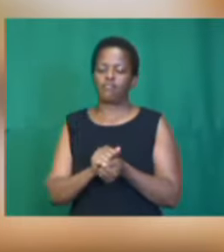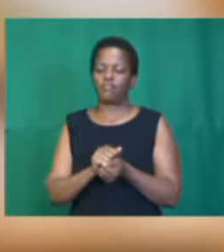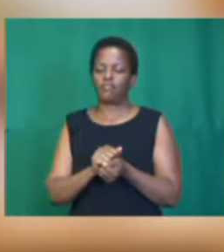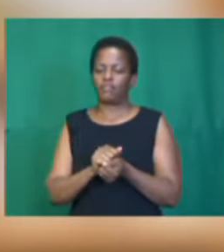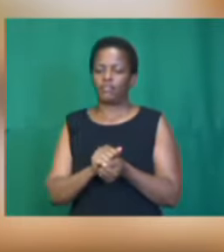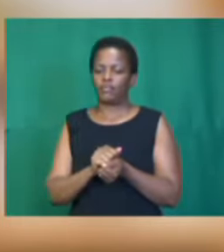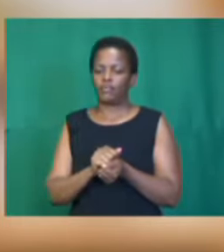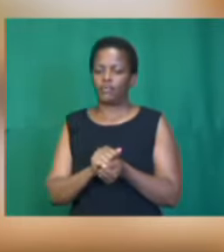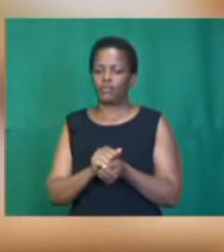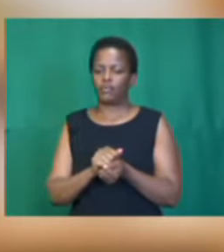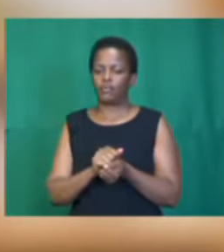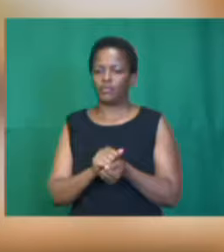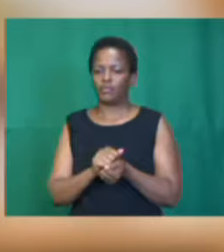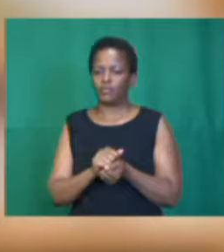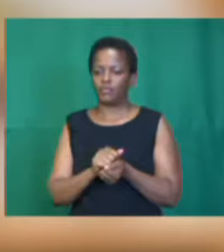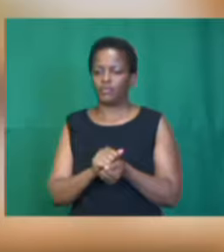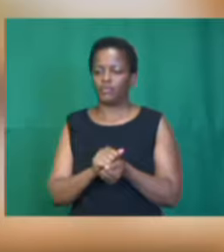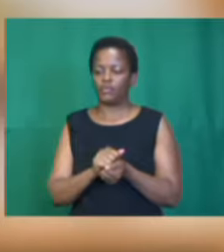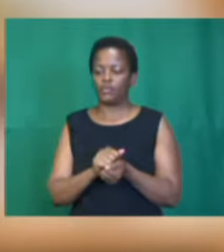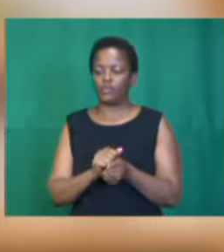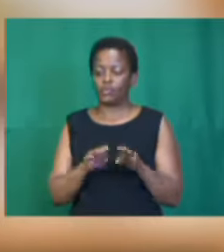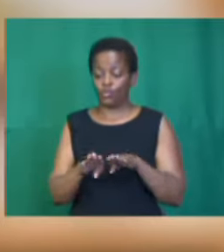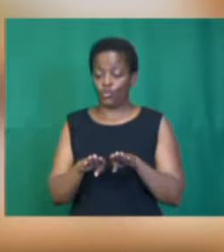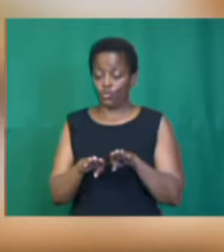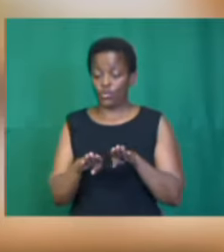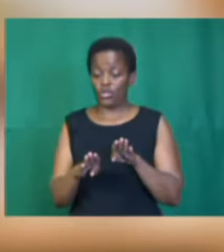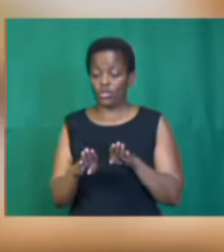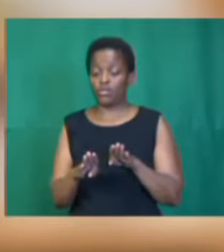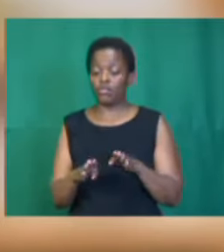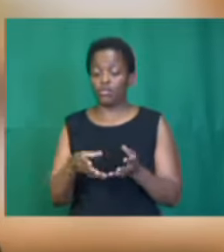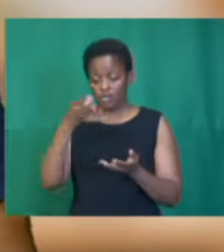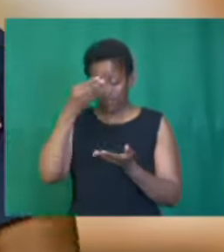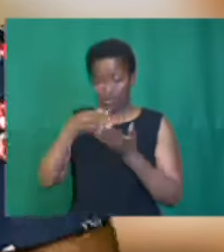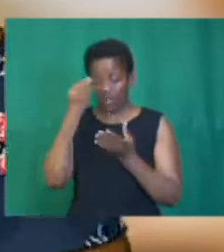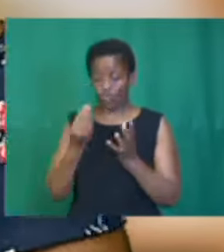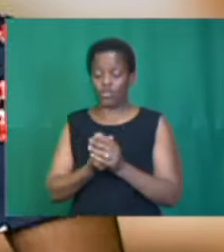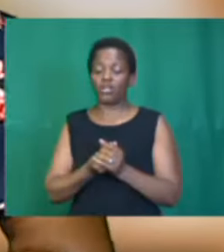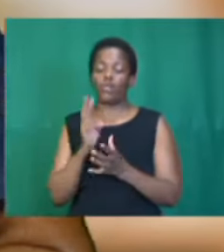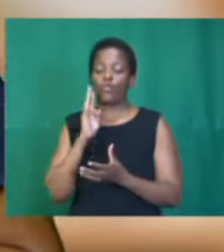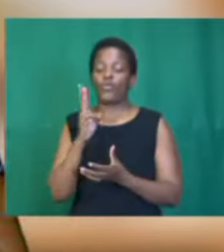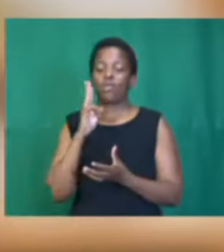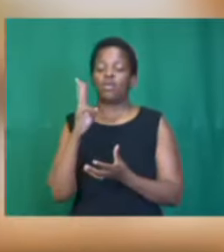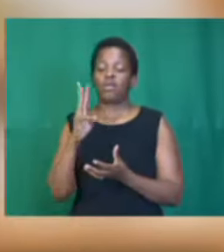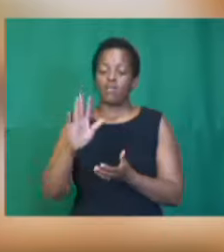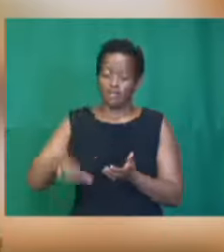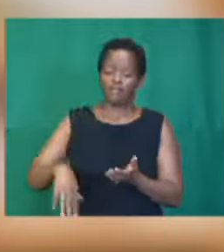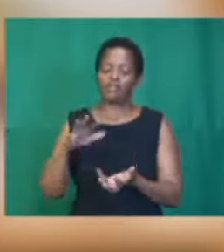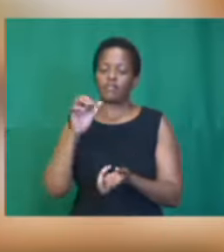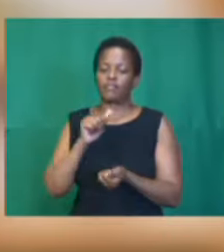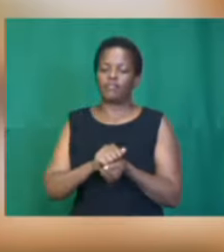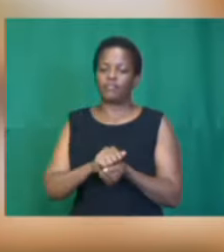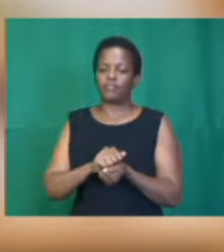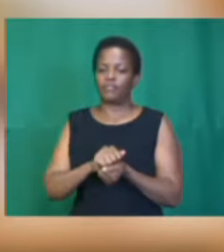of that learner who is following where we are now. Okay. Yes, thank you. So I was saying